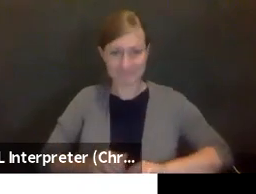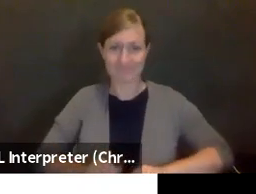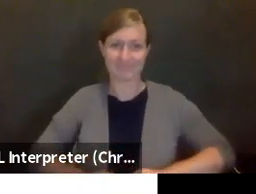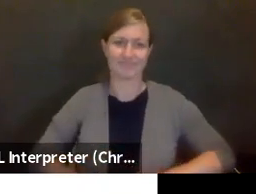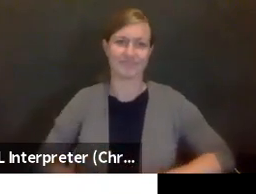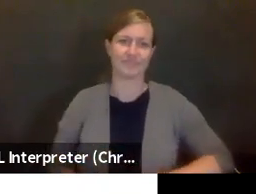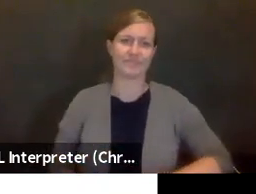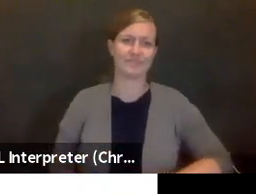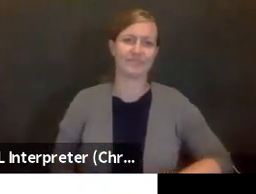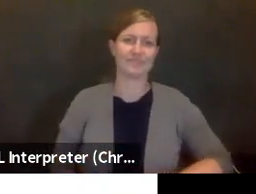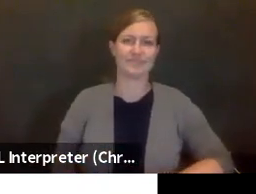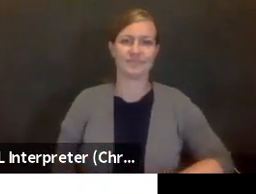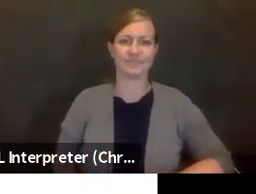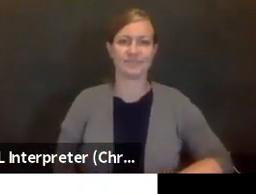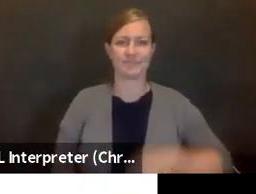students.